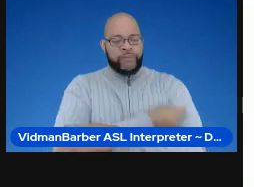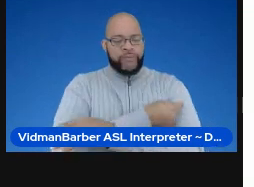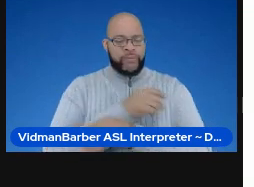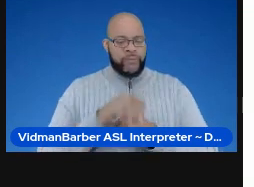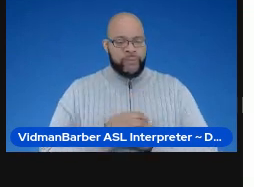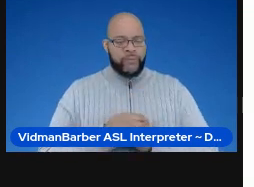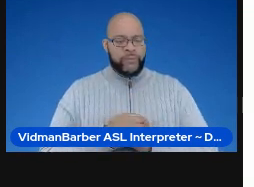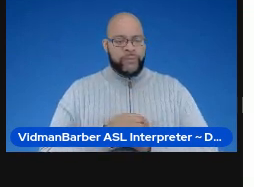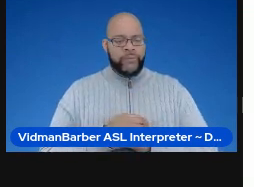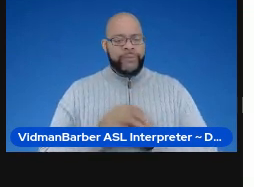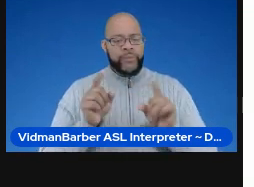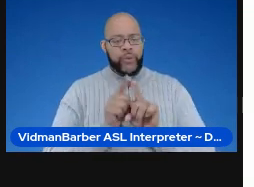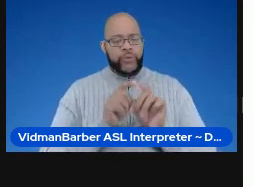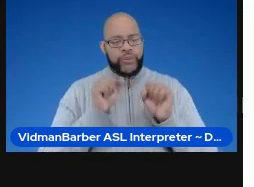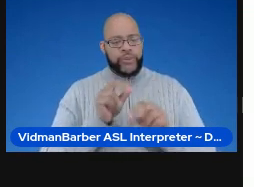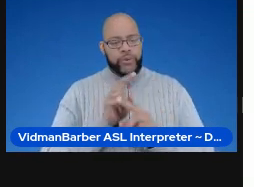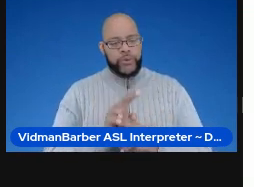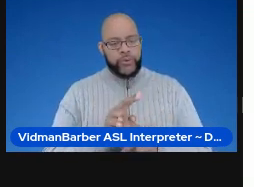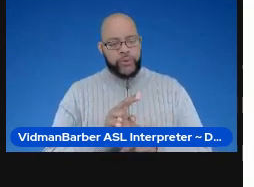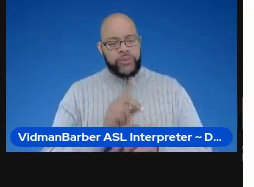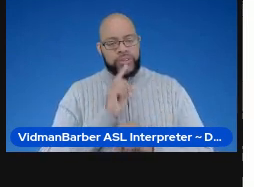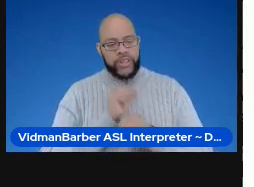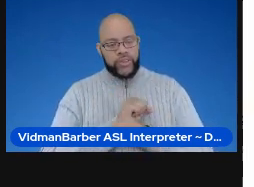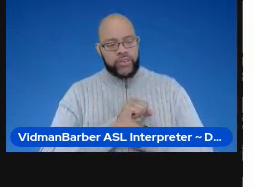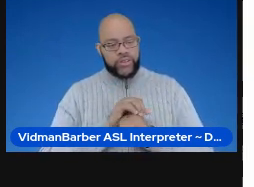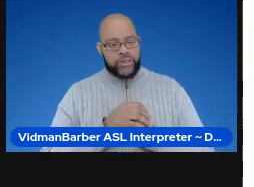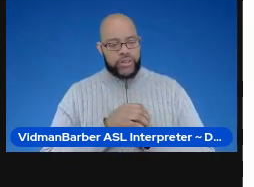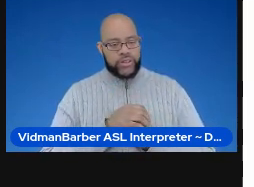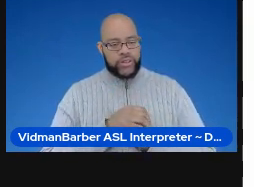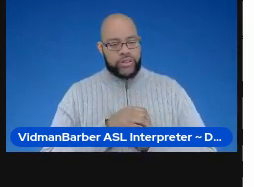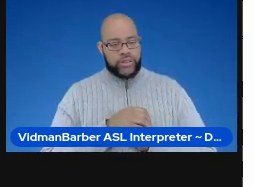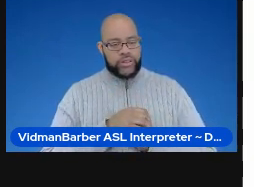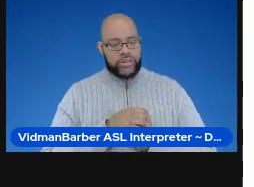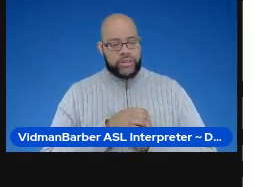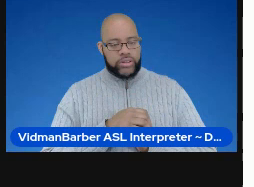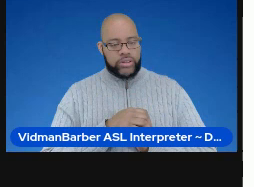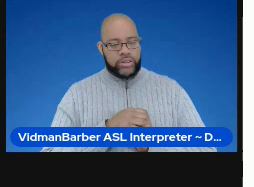and also can be used to actually